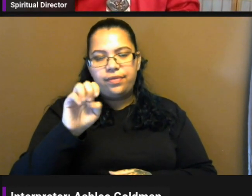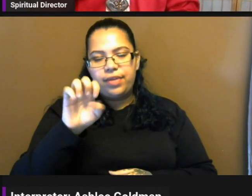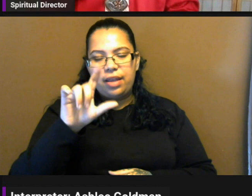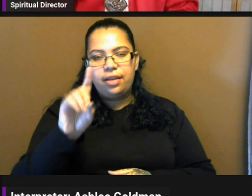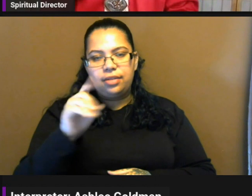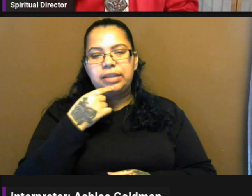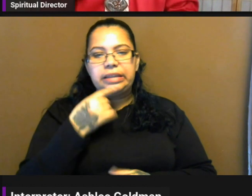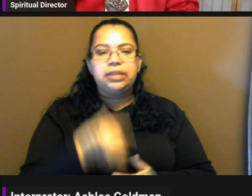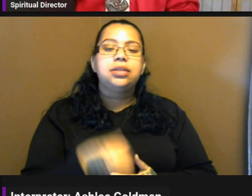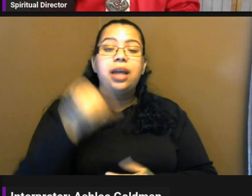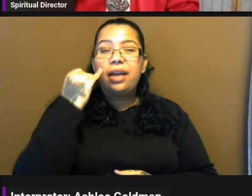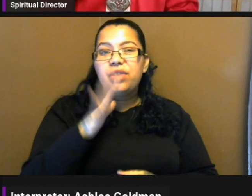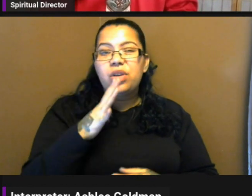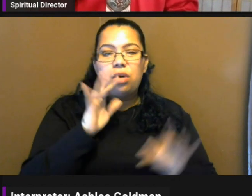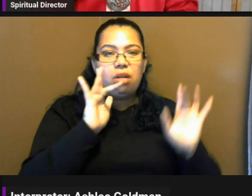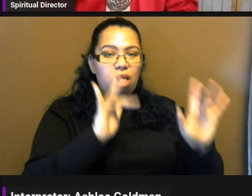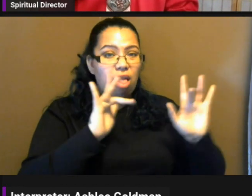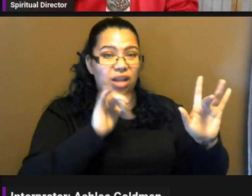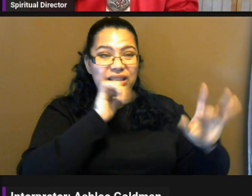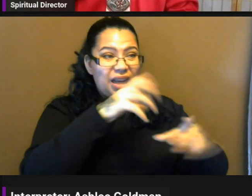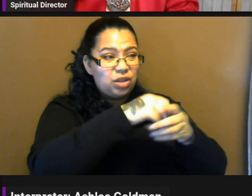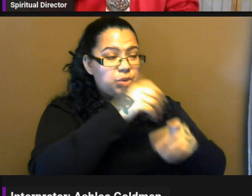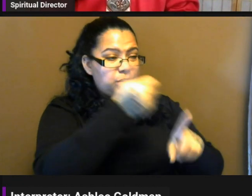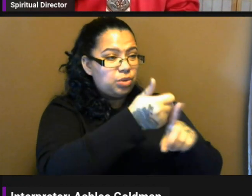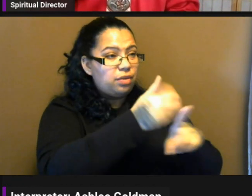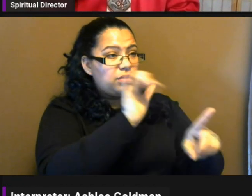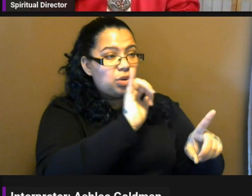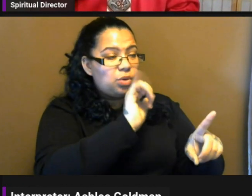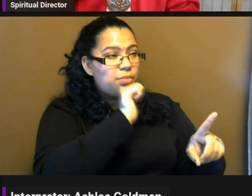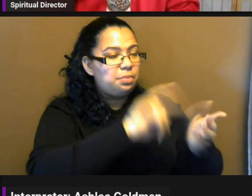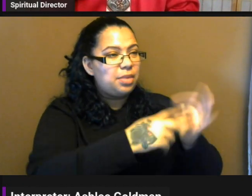yourself, it is incomplete compassion.